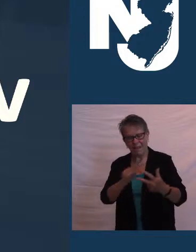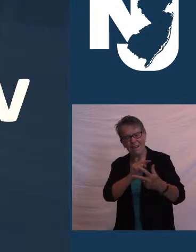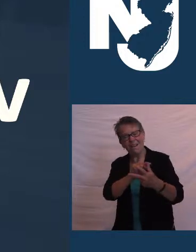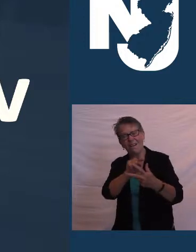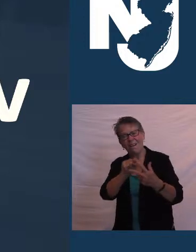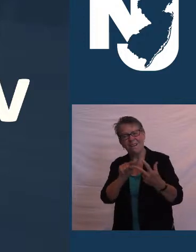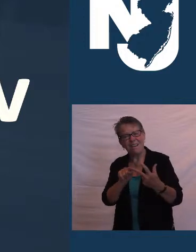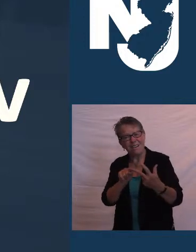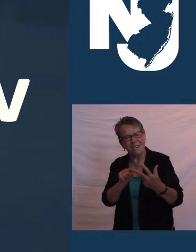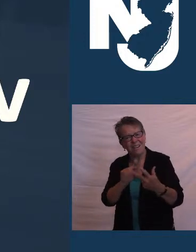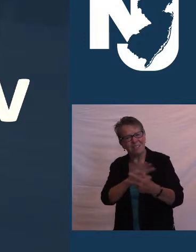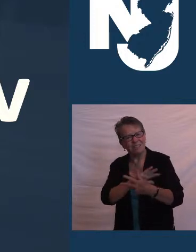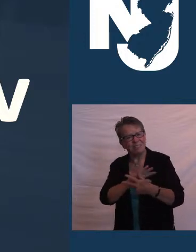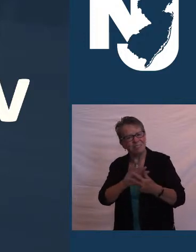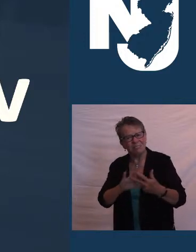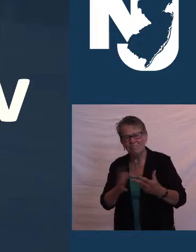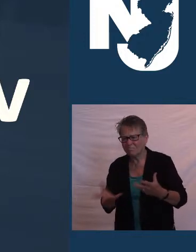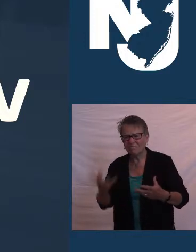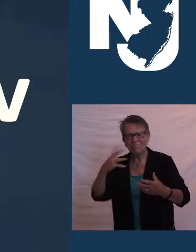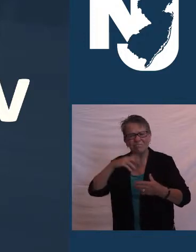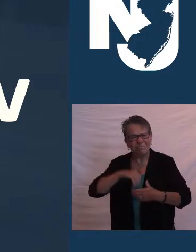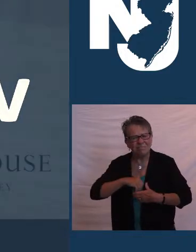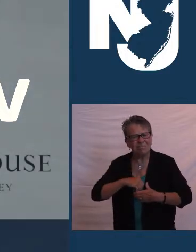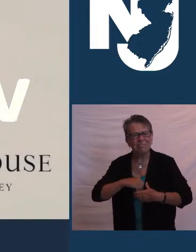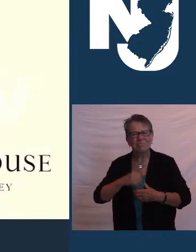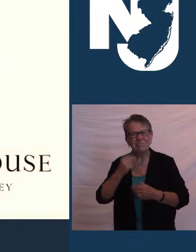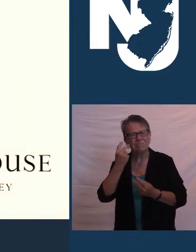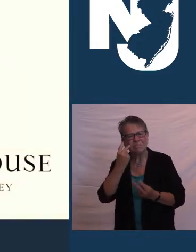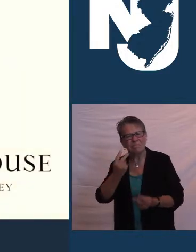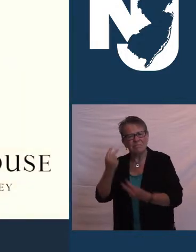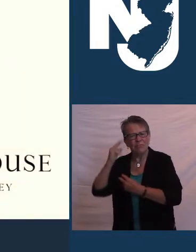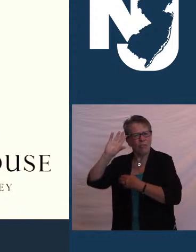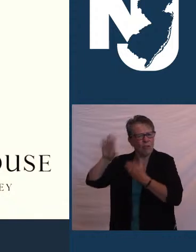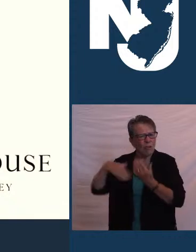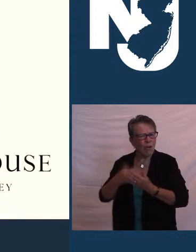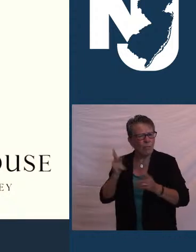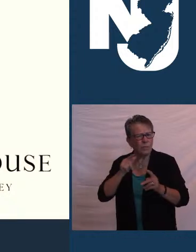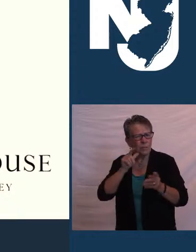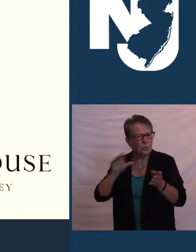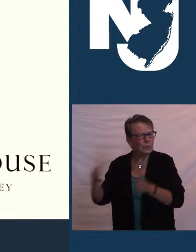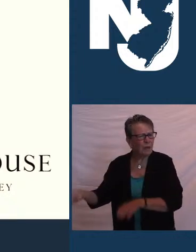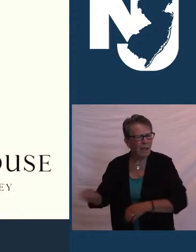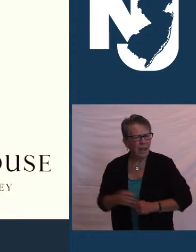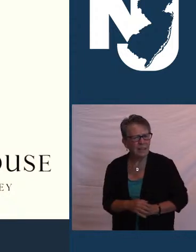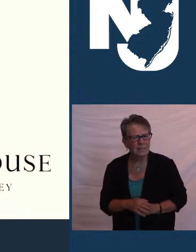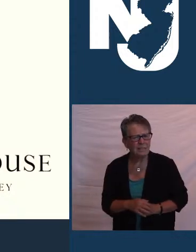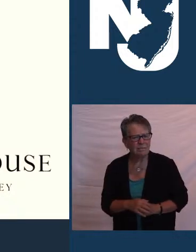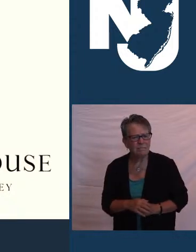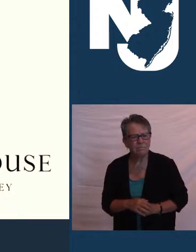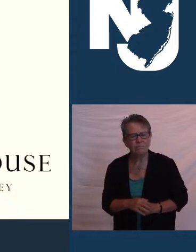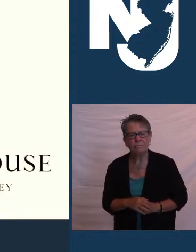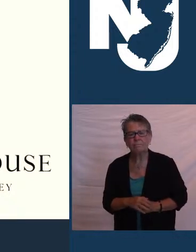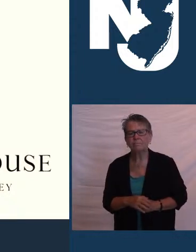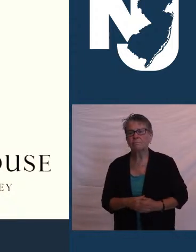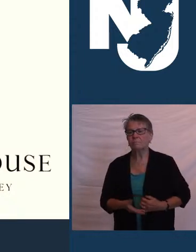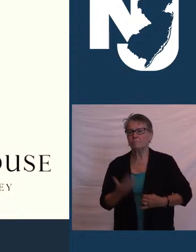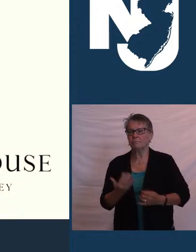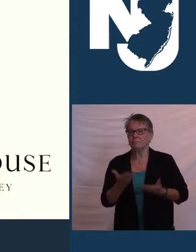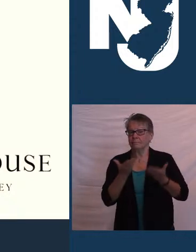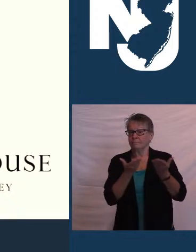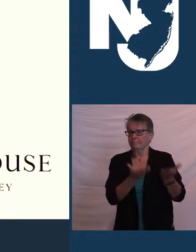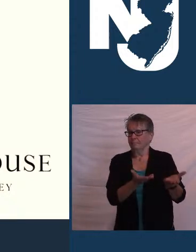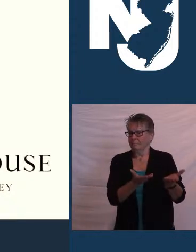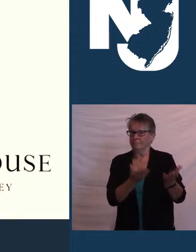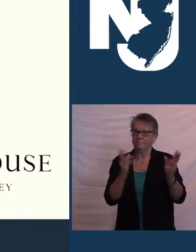them. Now, moving on, before I turn things over to Judy, I want to introduce you to these folks, Amar